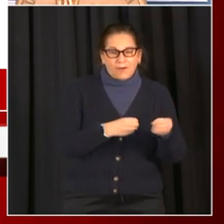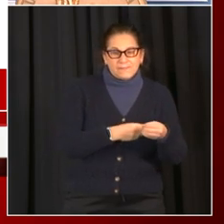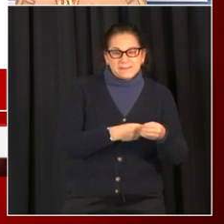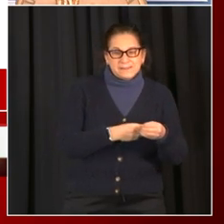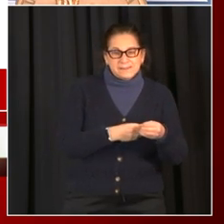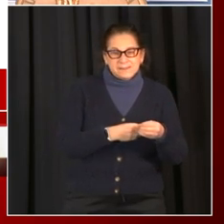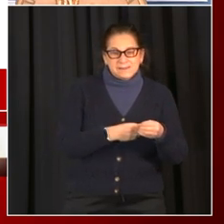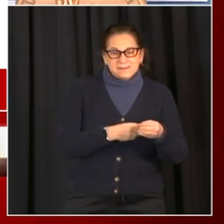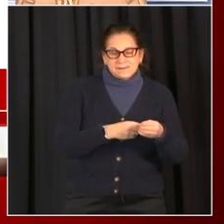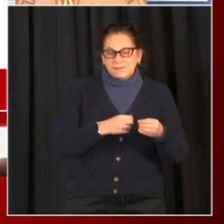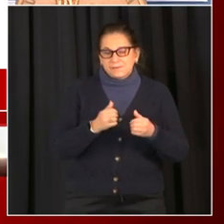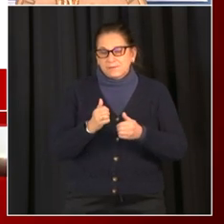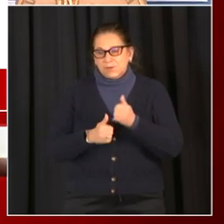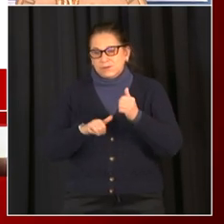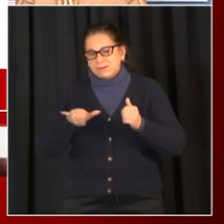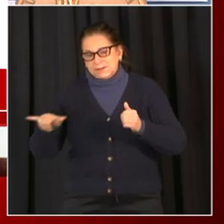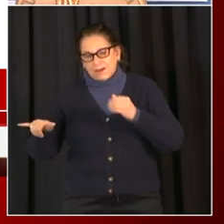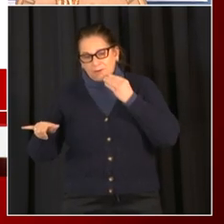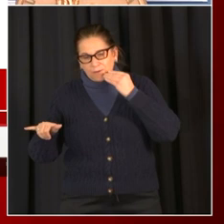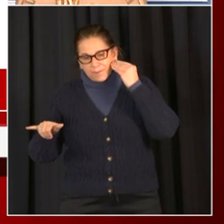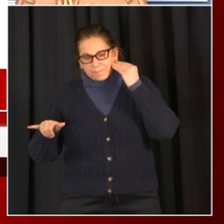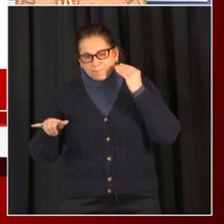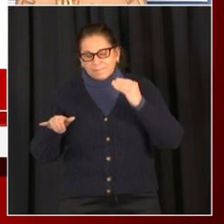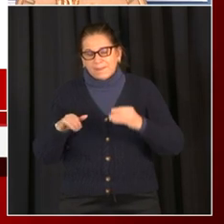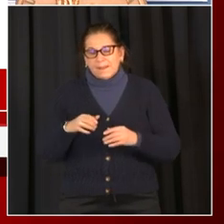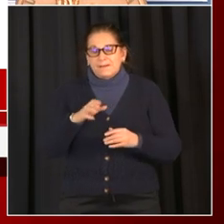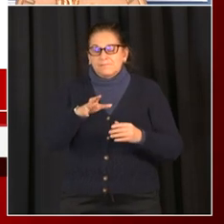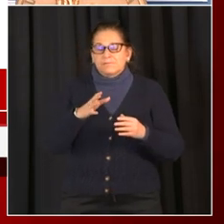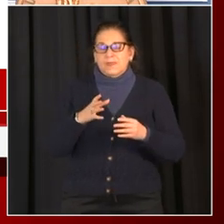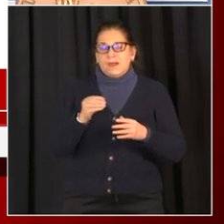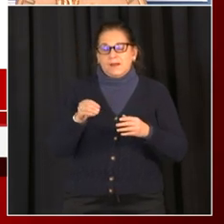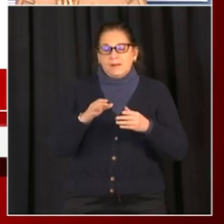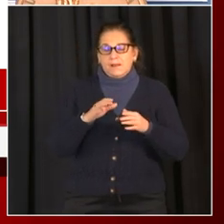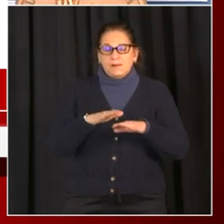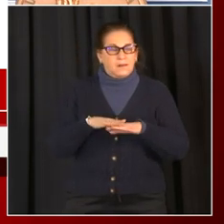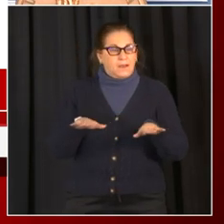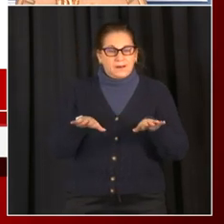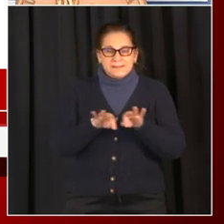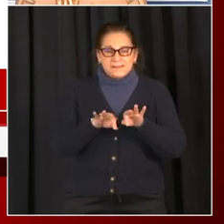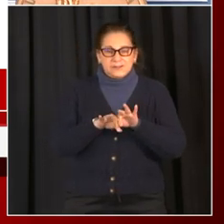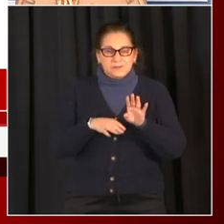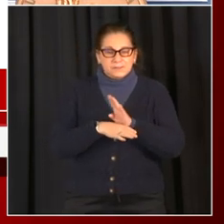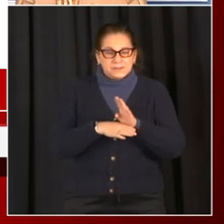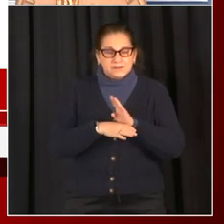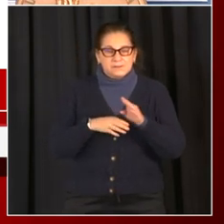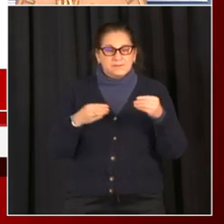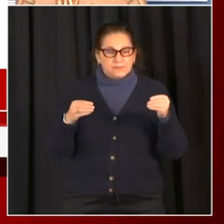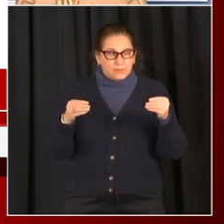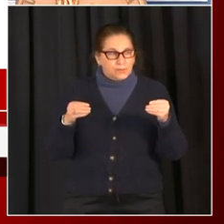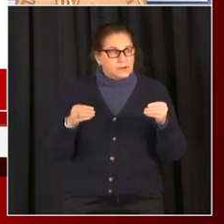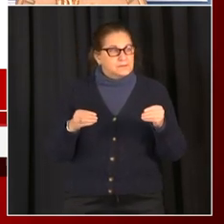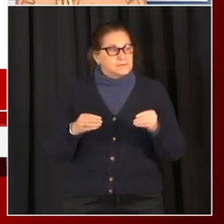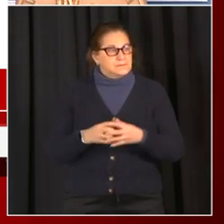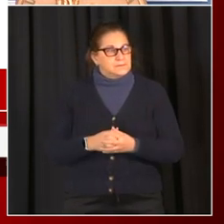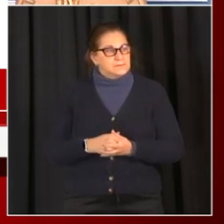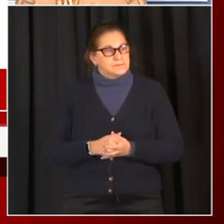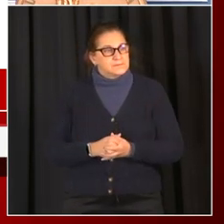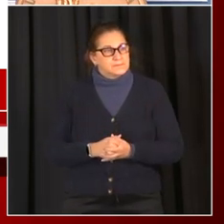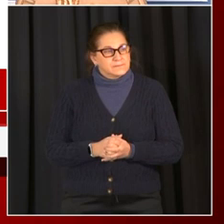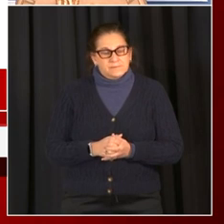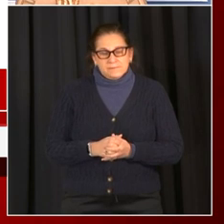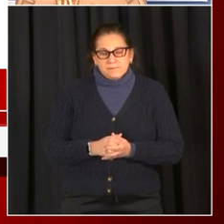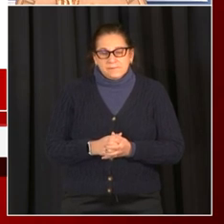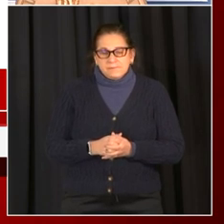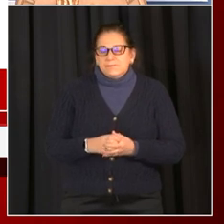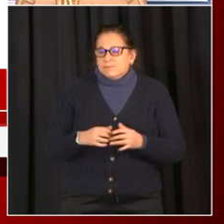the orders related to non-essential businesses relate. I'm sorry, I said